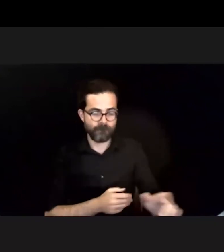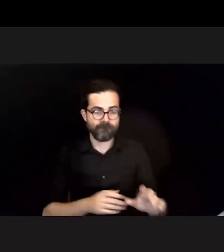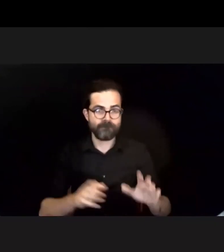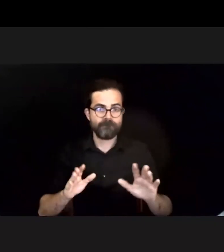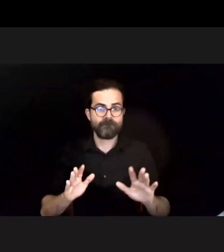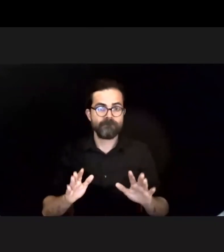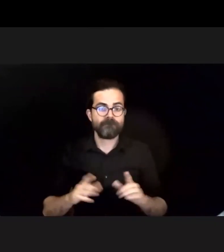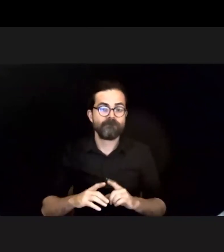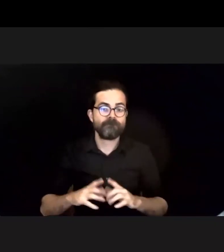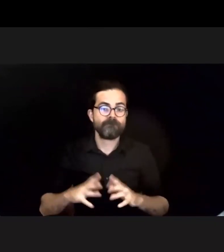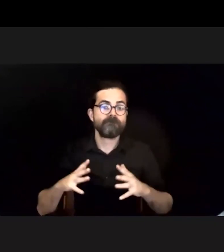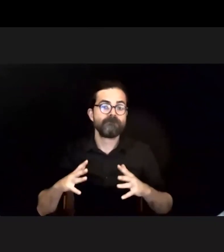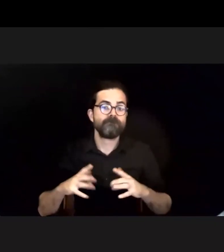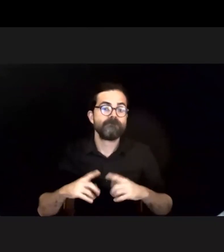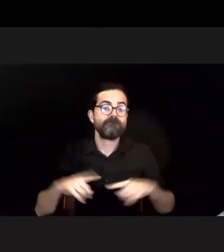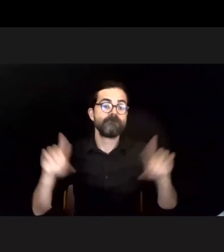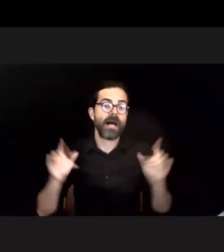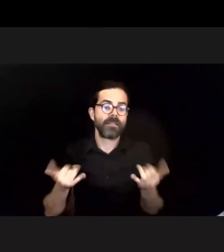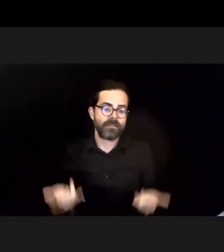in Spain.